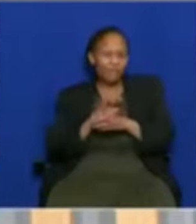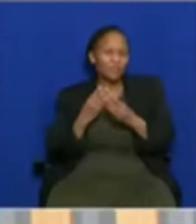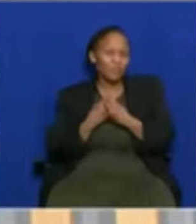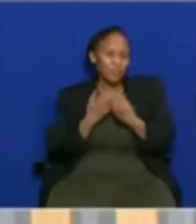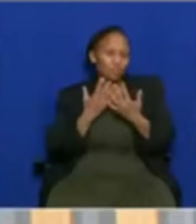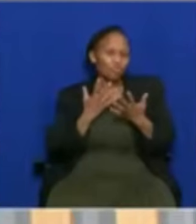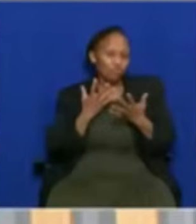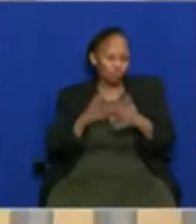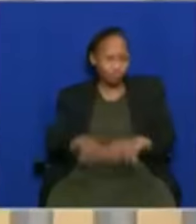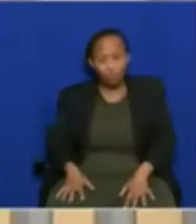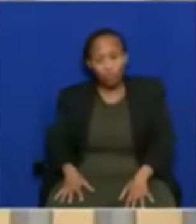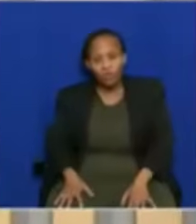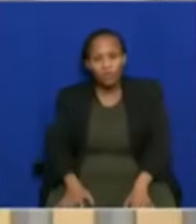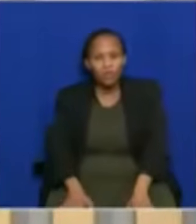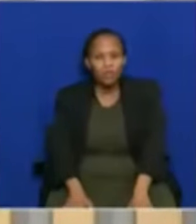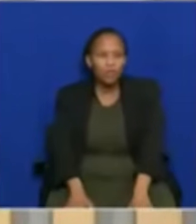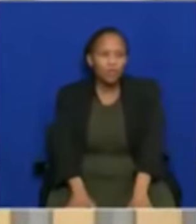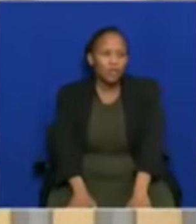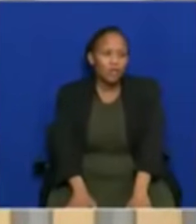Chair.